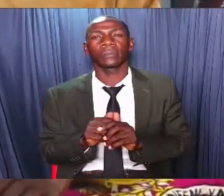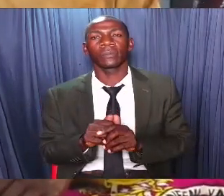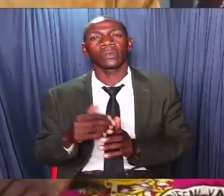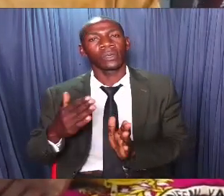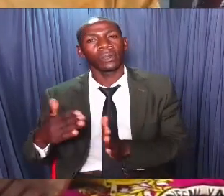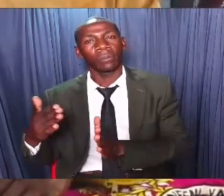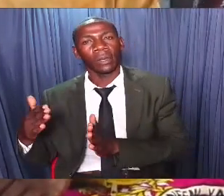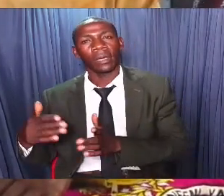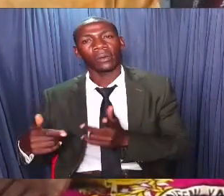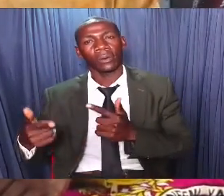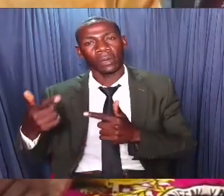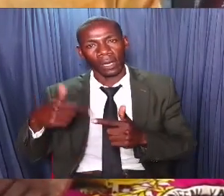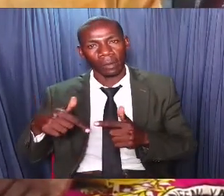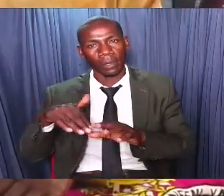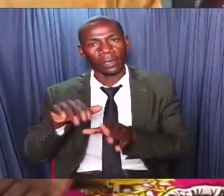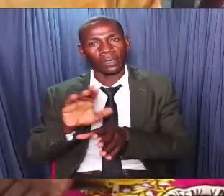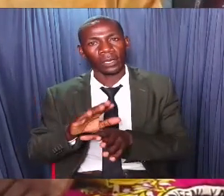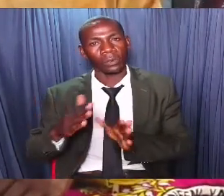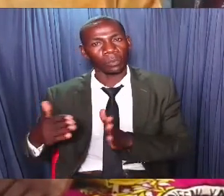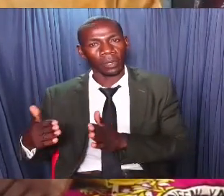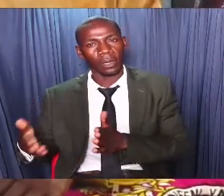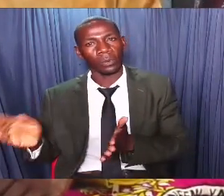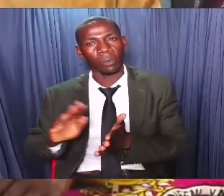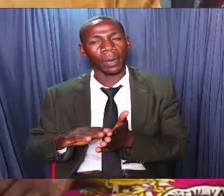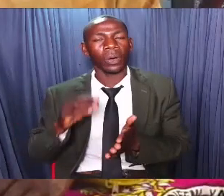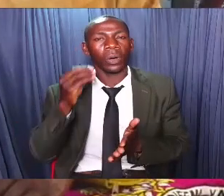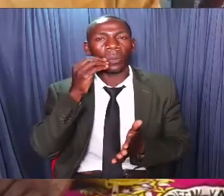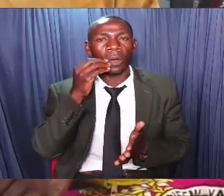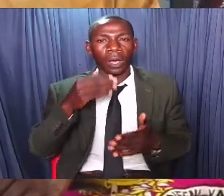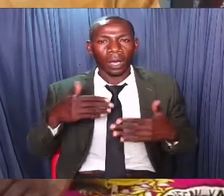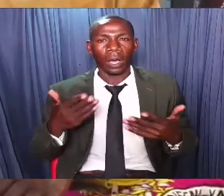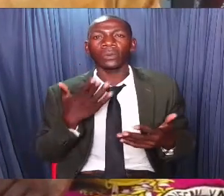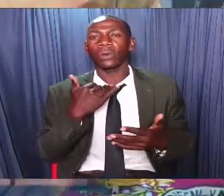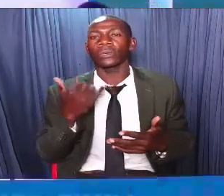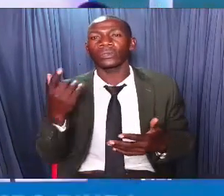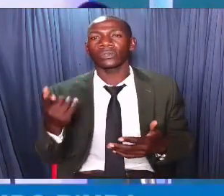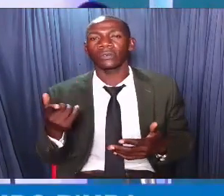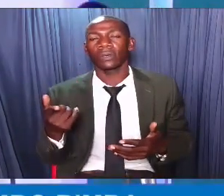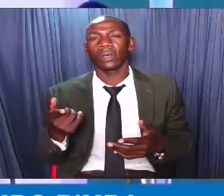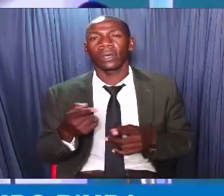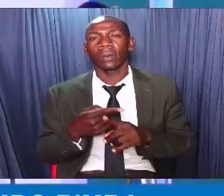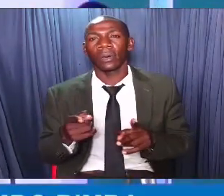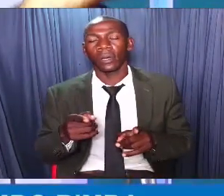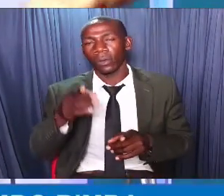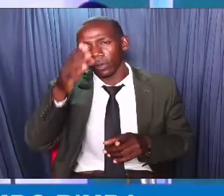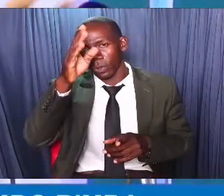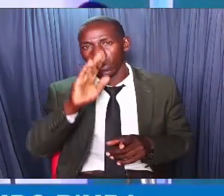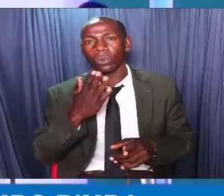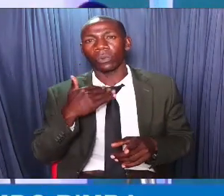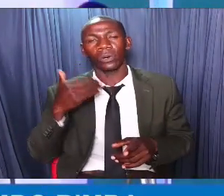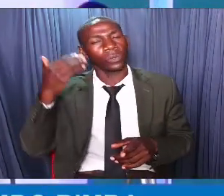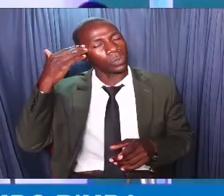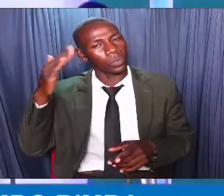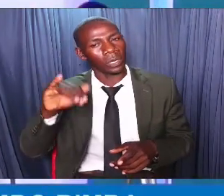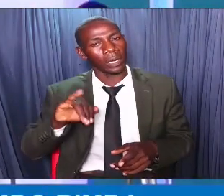umepanga umekuja kanisani tena utarudi nyumbani. You're planning that you've come to church and you'll go back. Ndivyo unavyotaka wewe. That is how you wish for yourself. Lakini atakavyo Mungu wewe ujui mimi sijui. But you